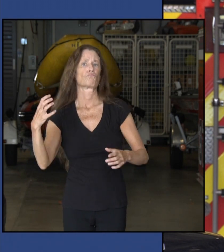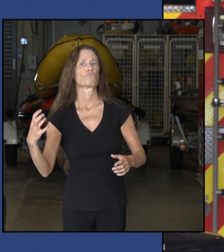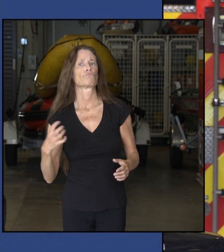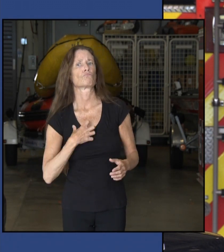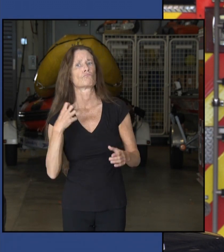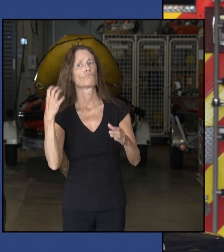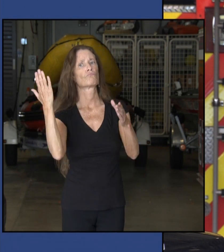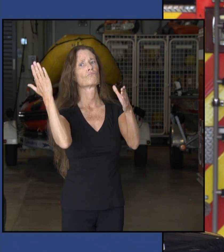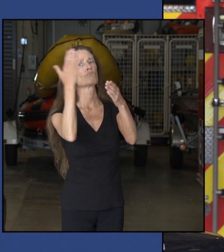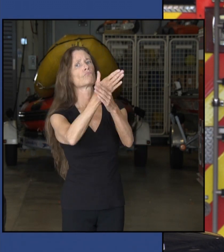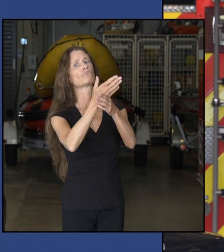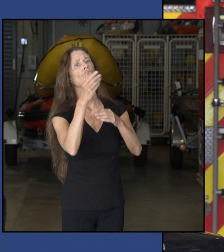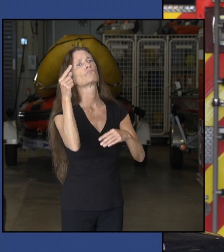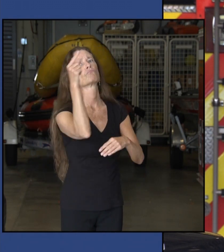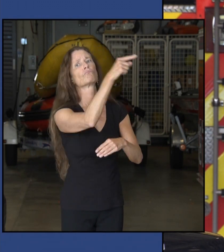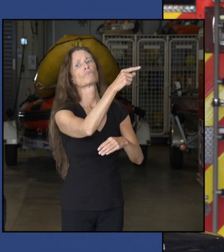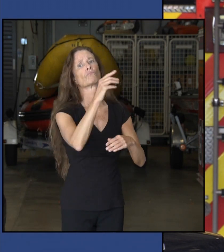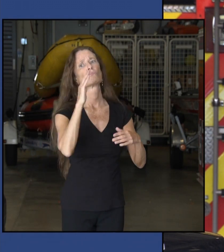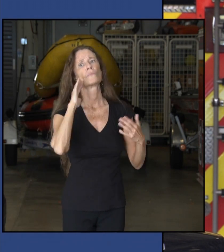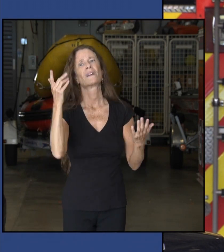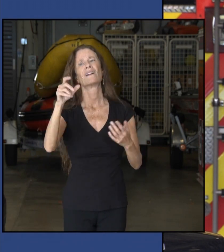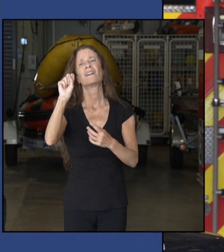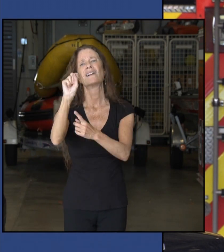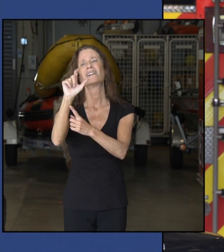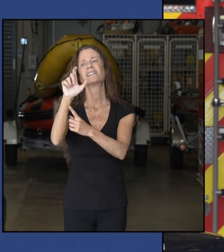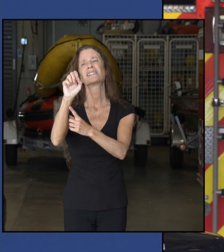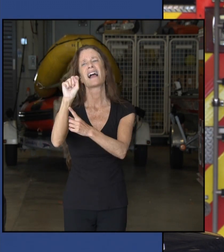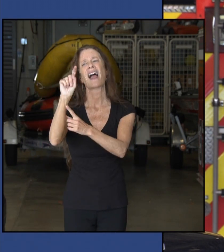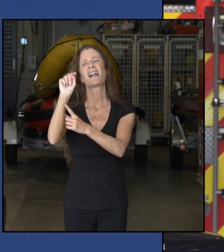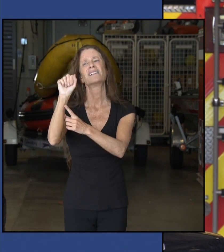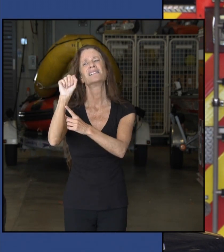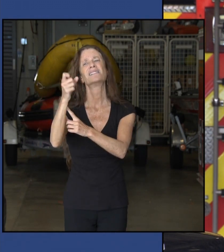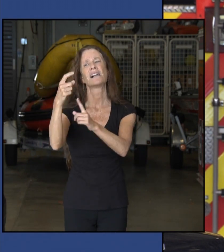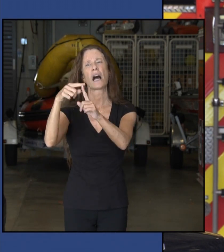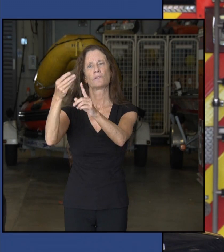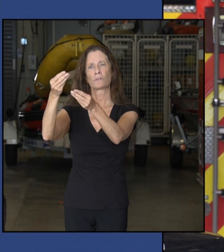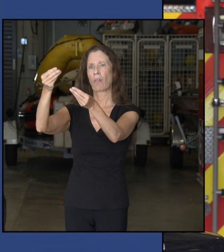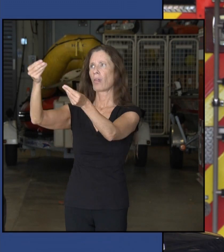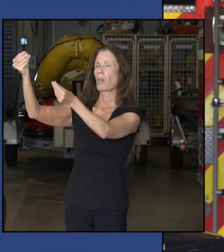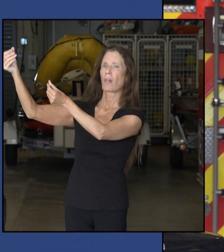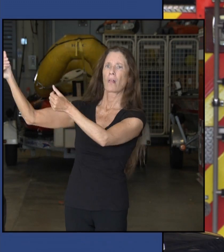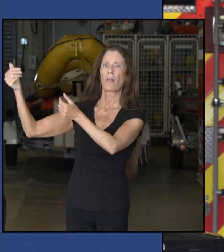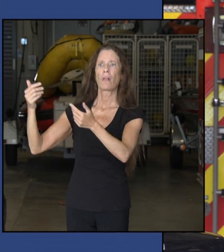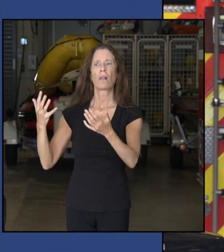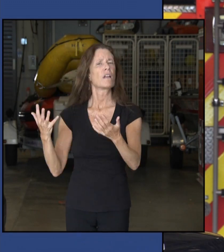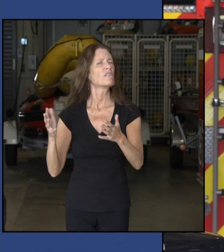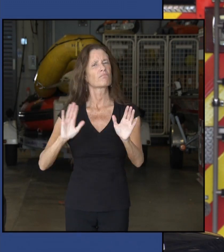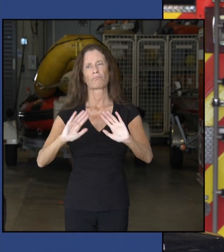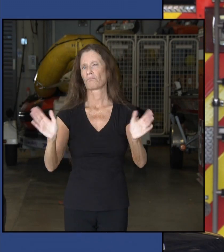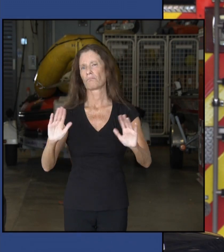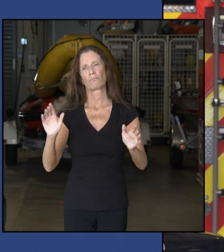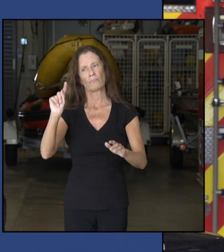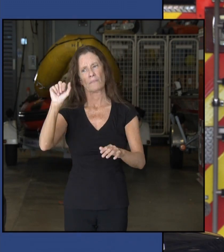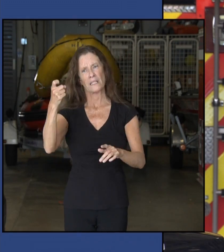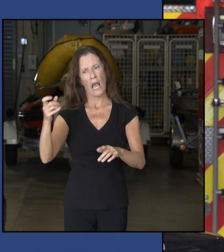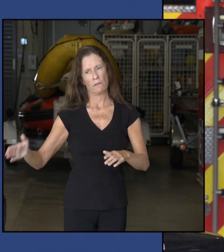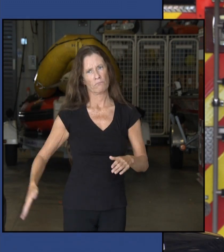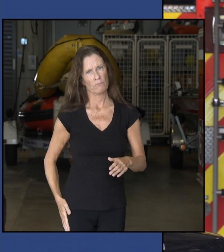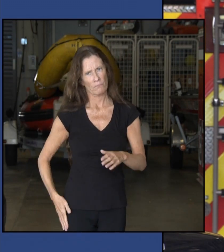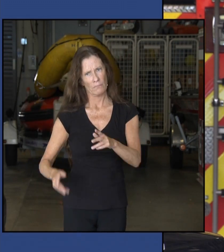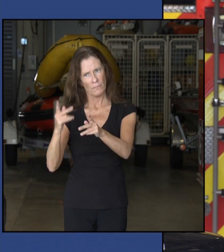during the rest of the pandemic. The restaurants would get to keep the sales tax. It's just a memo right now. Yeah. Would you consider something like that?